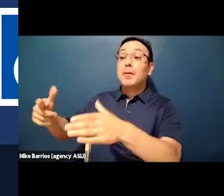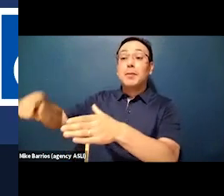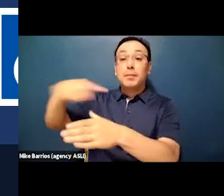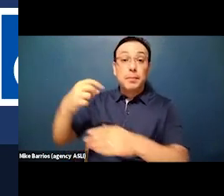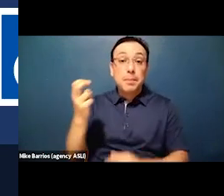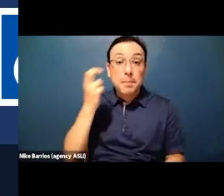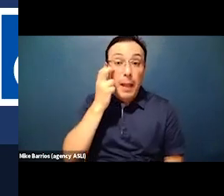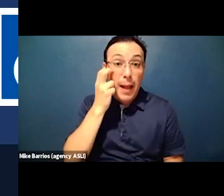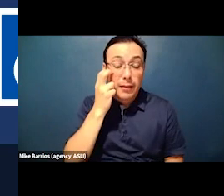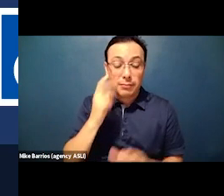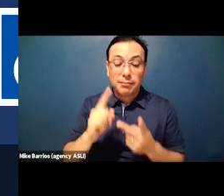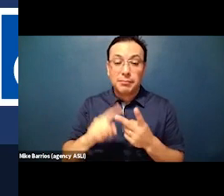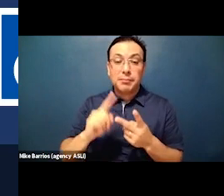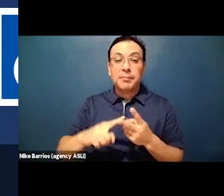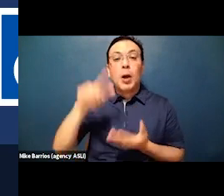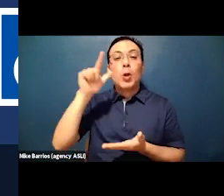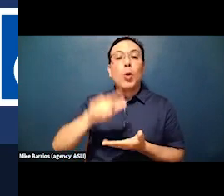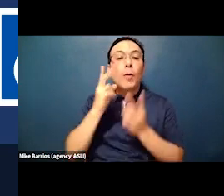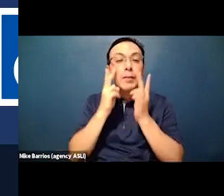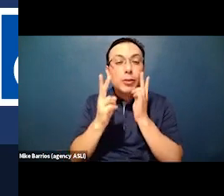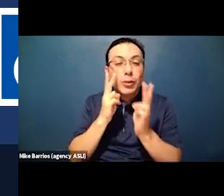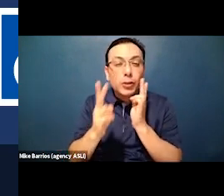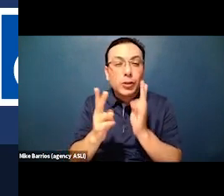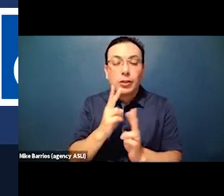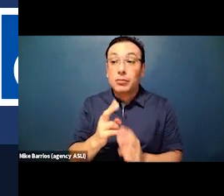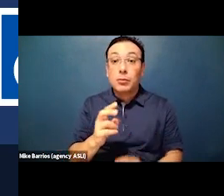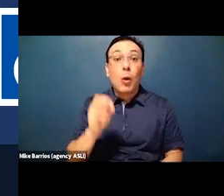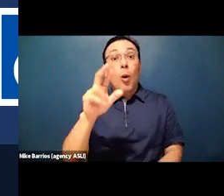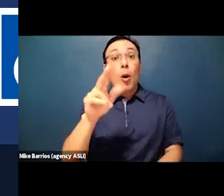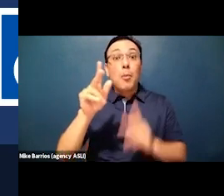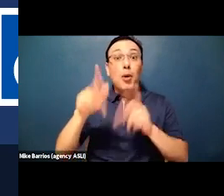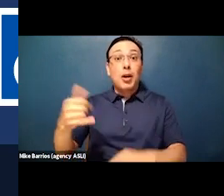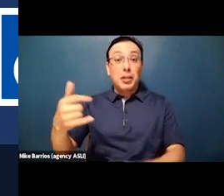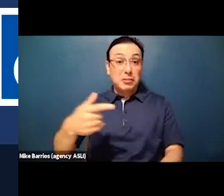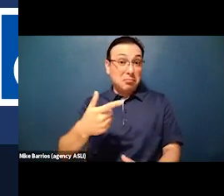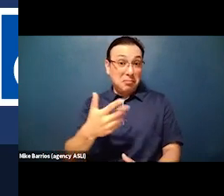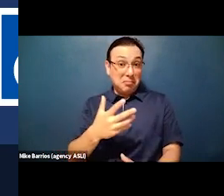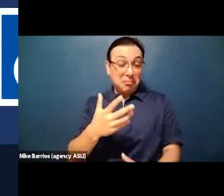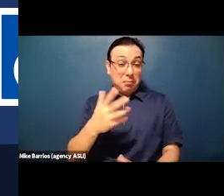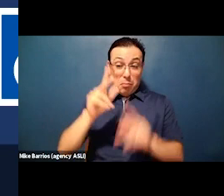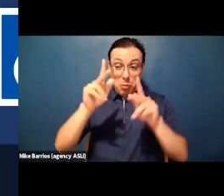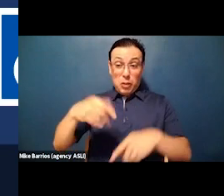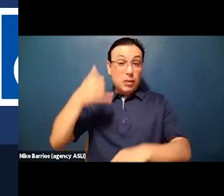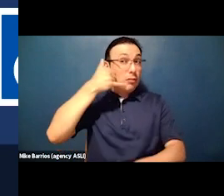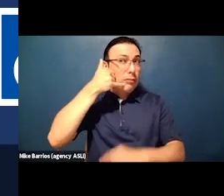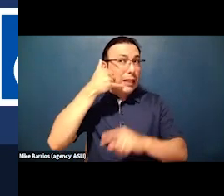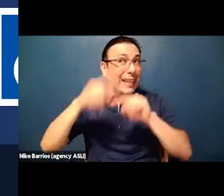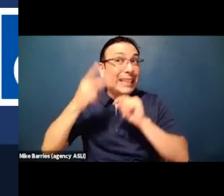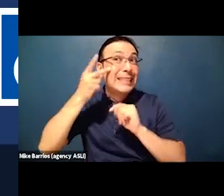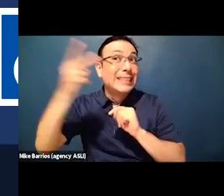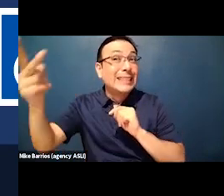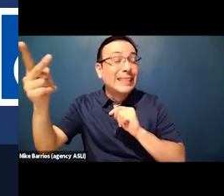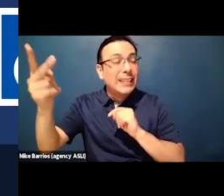people that are just following along on their cell phones, feel included in the presentation from a